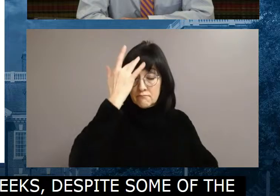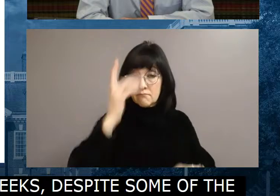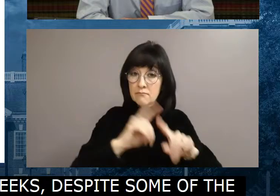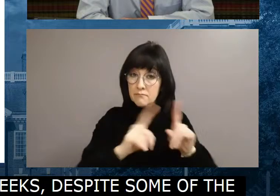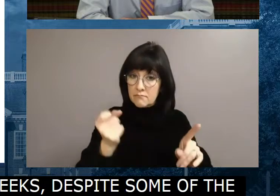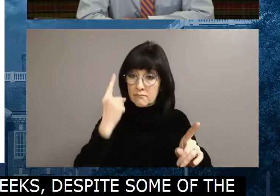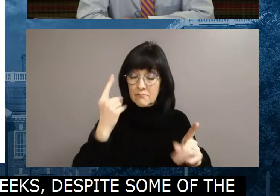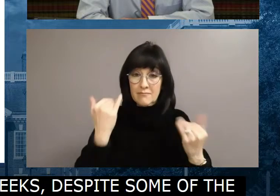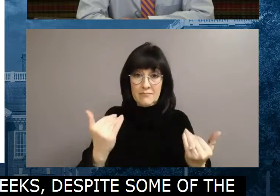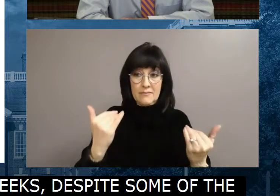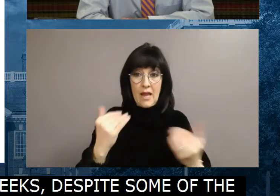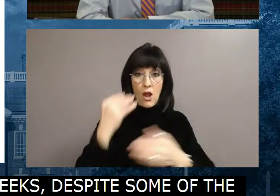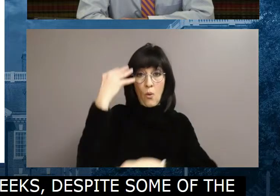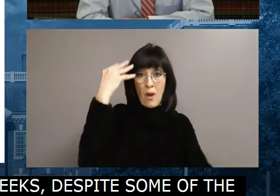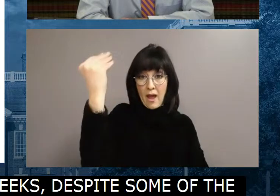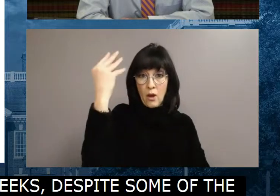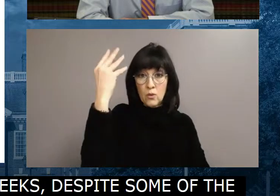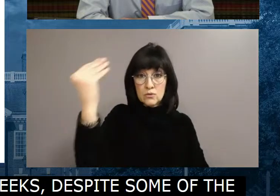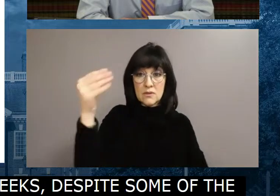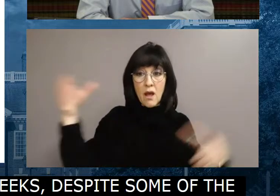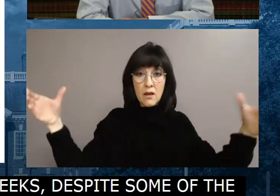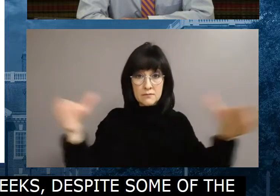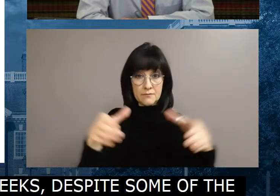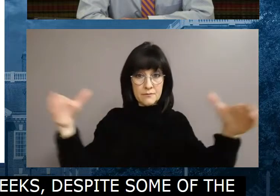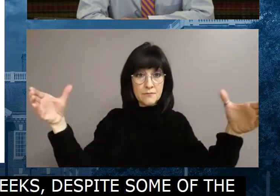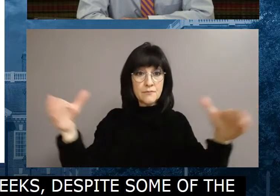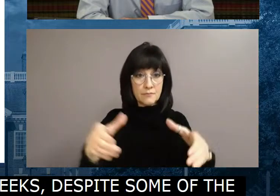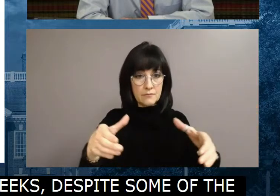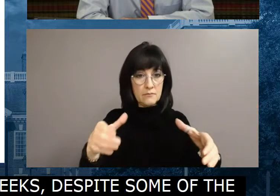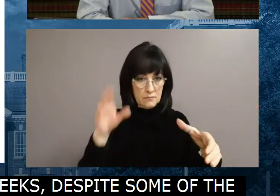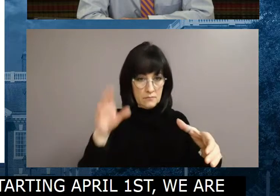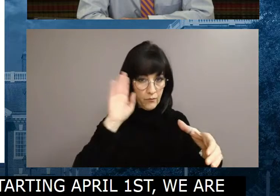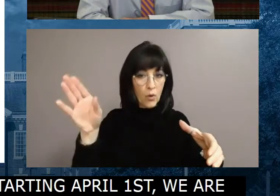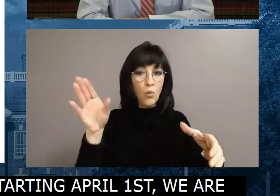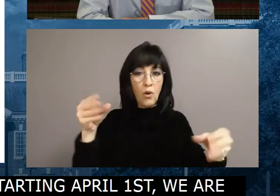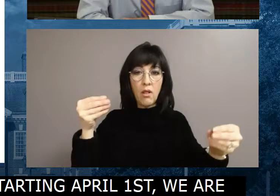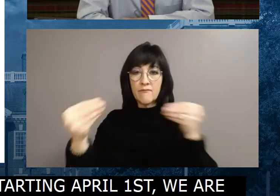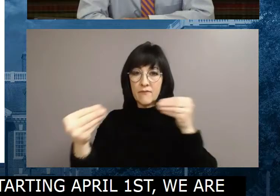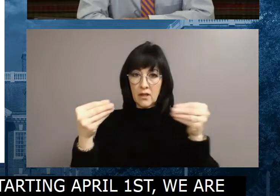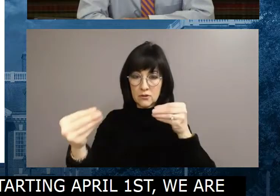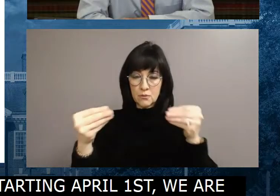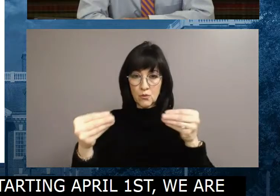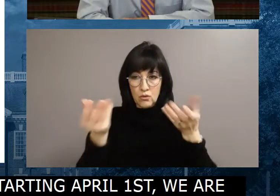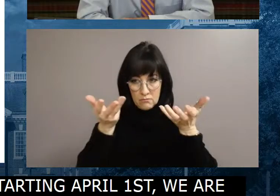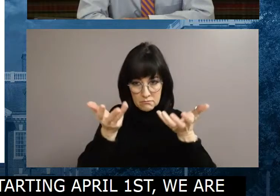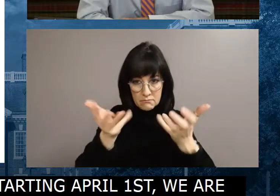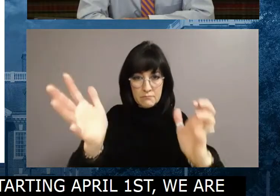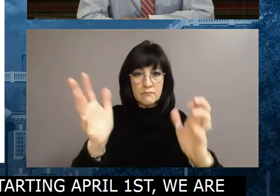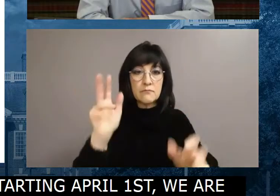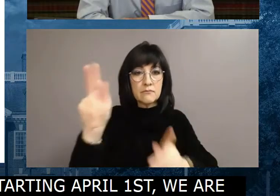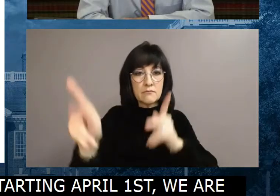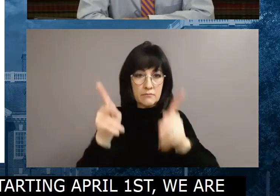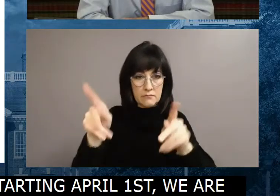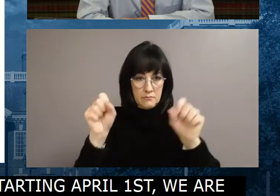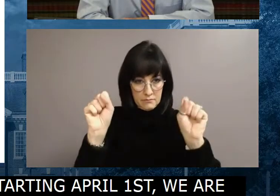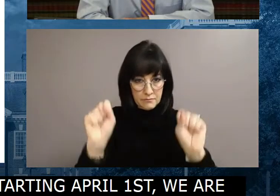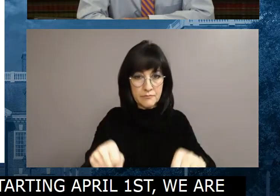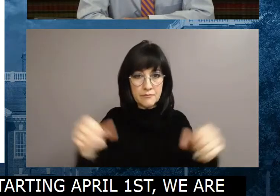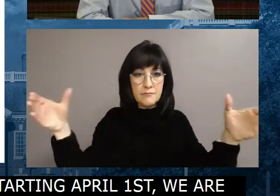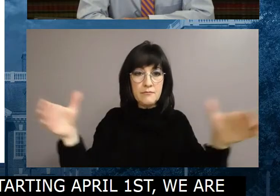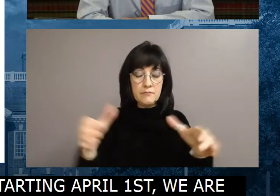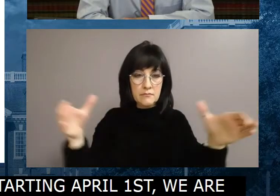outdoor gatherings. We've got spring and summer coming. A lot of those outdoor gatherings occurring or in the